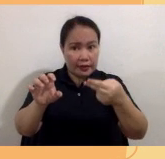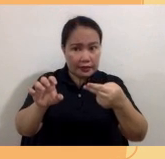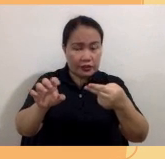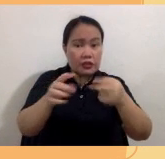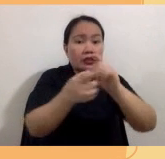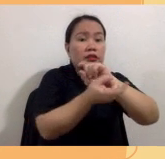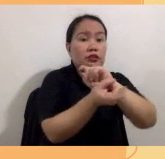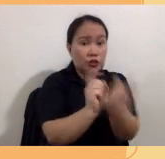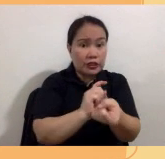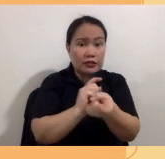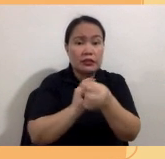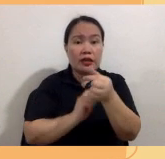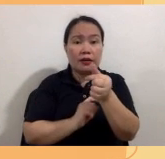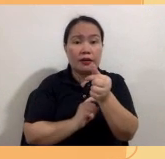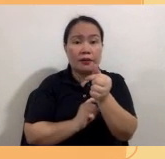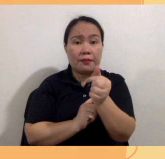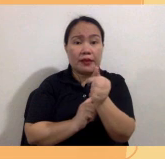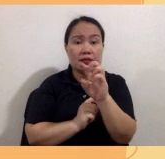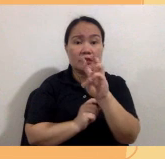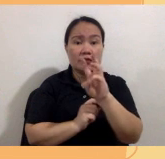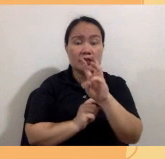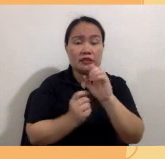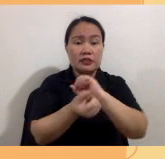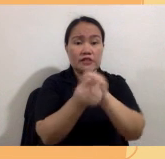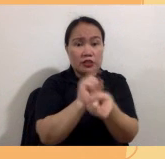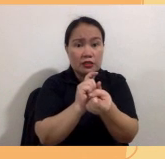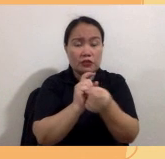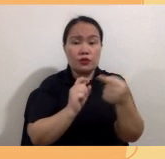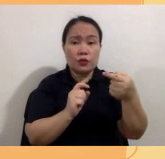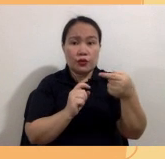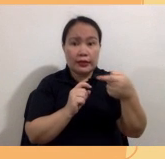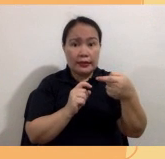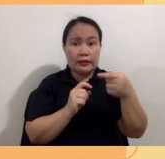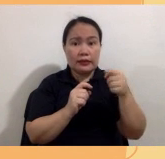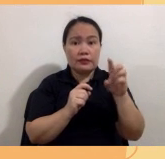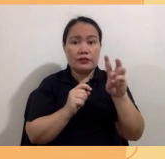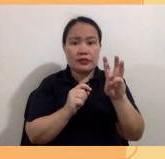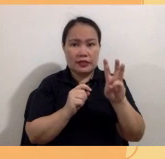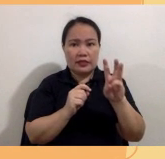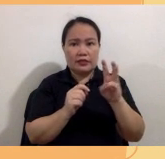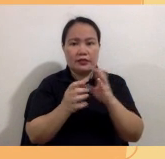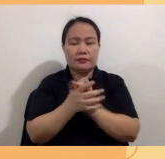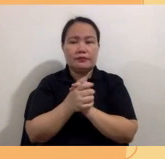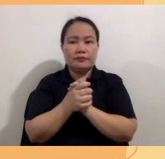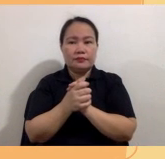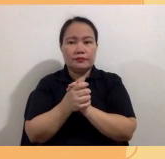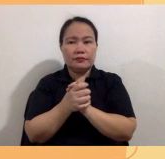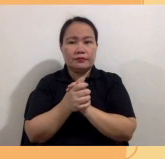Okay? So, we will change the sign of our subtrahend. So, copy your